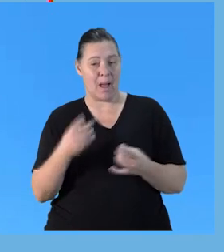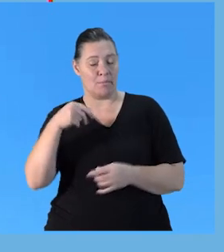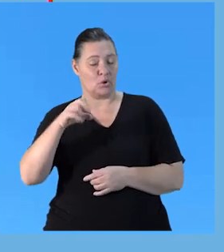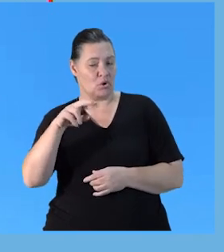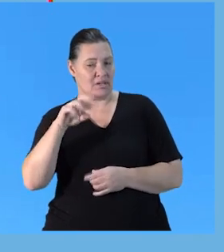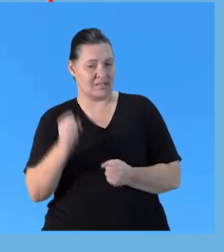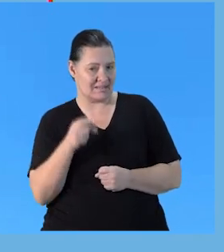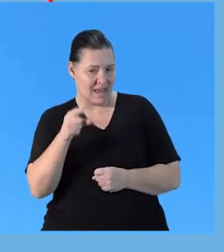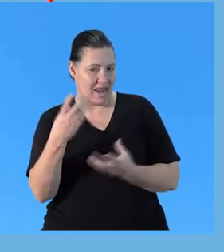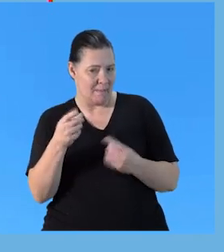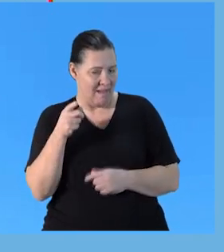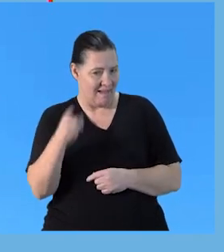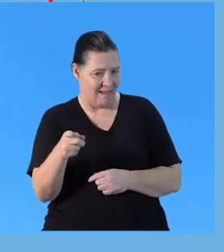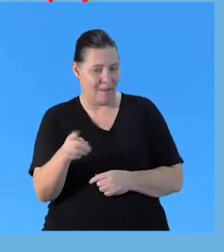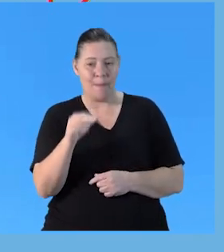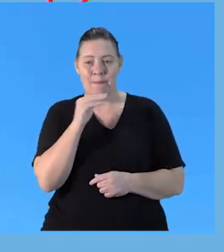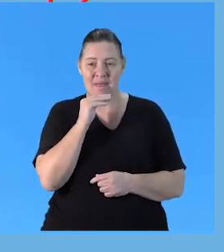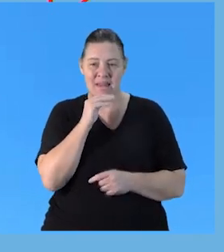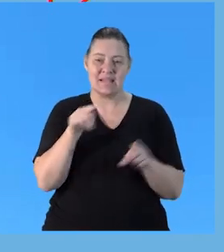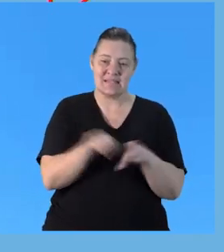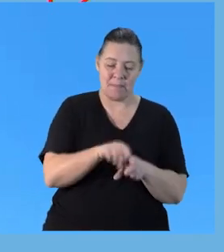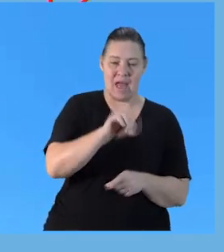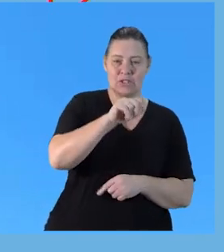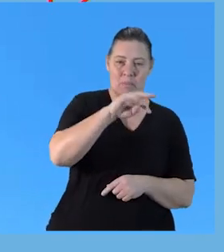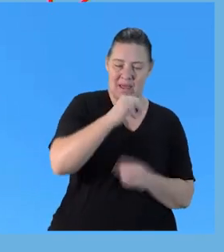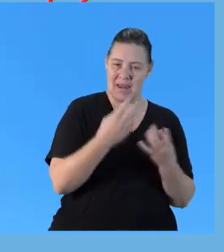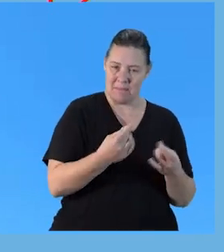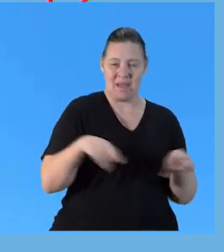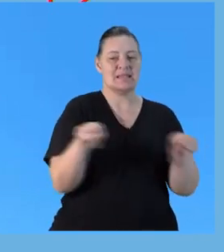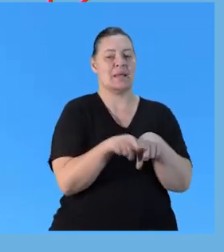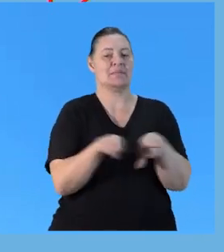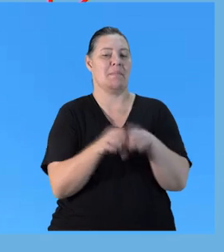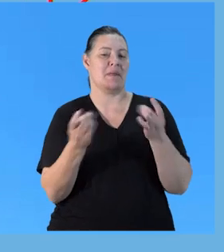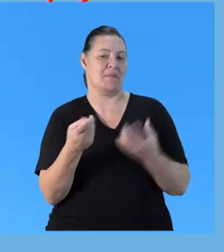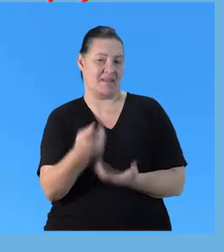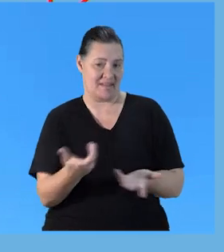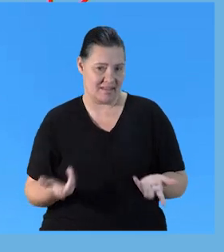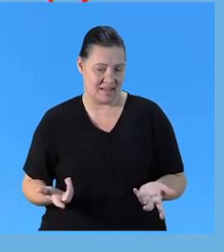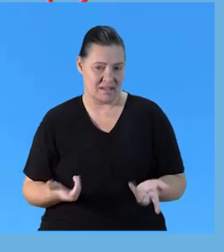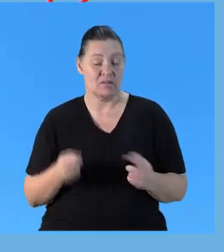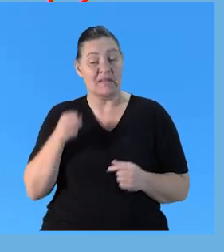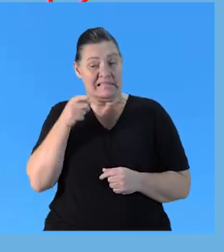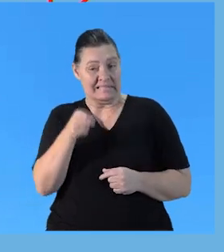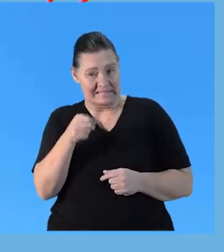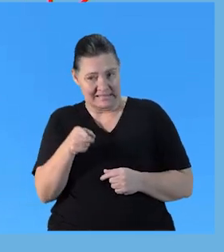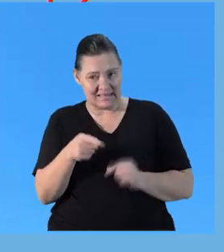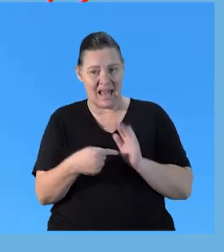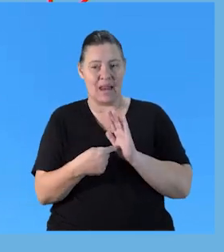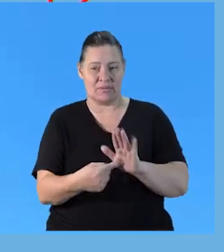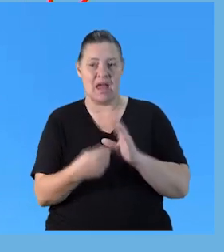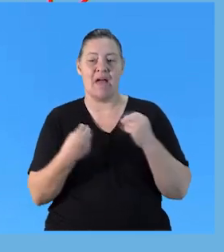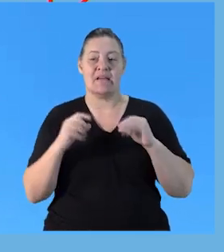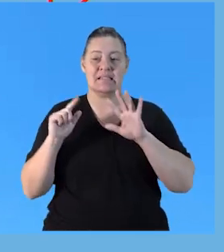these things. What do we have? If it's one, it's a cell. More than one, it's a battery. So what we have here, we have 1,